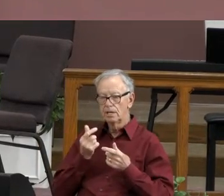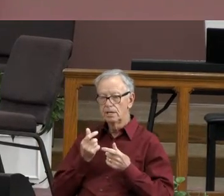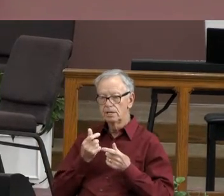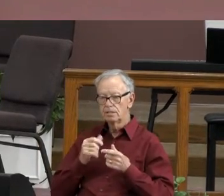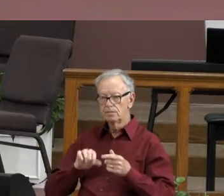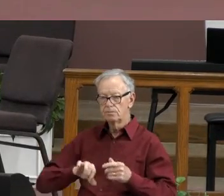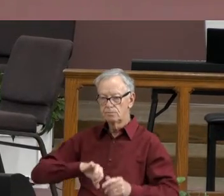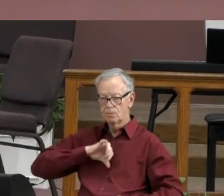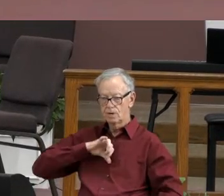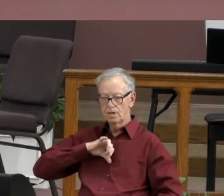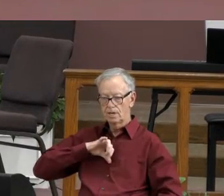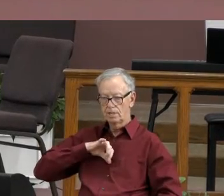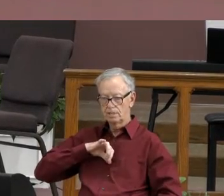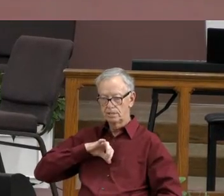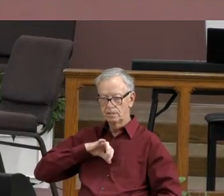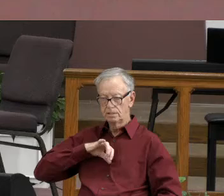pride.